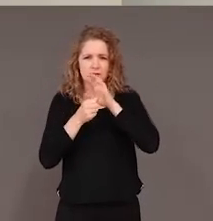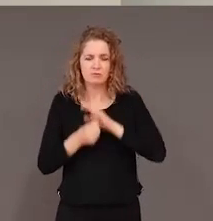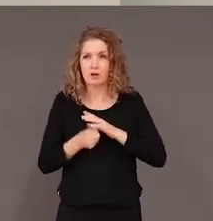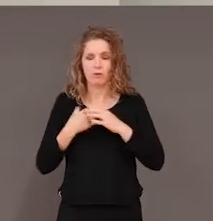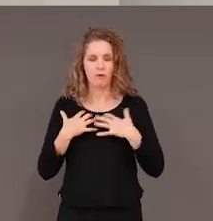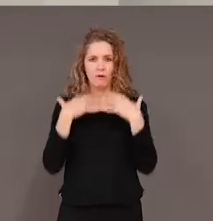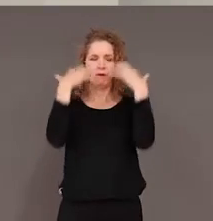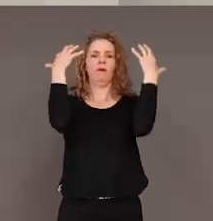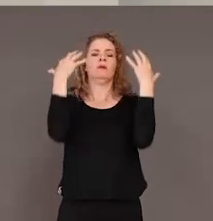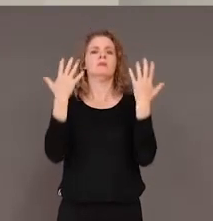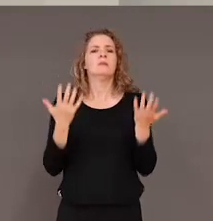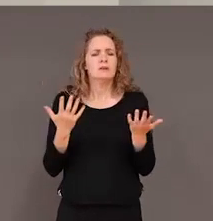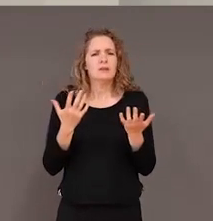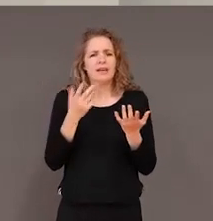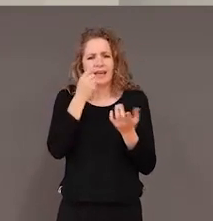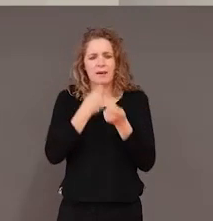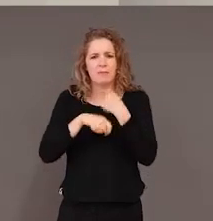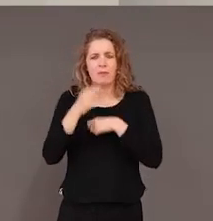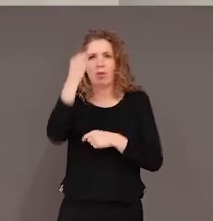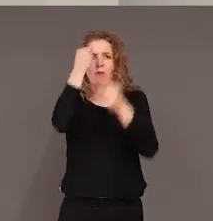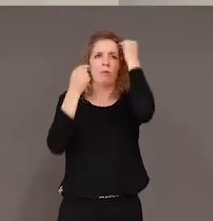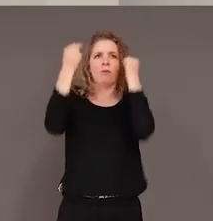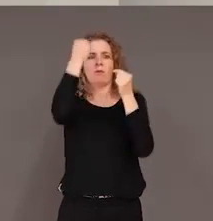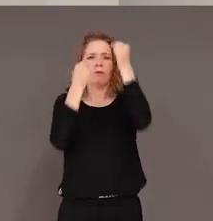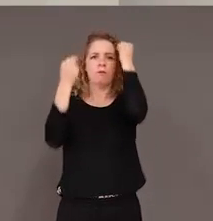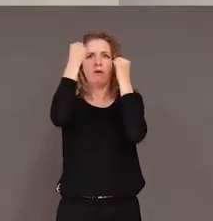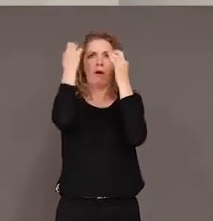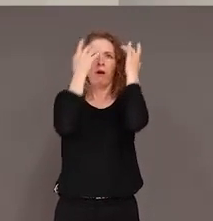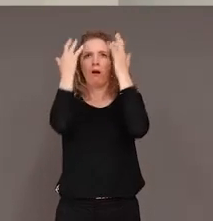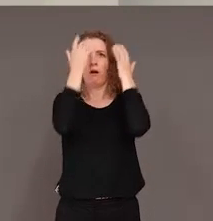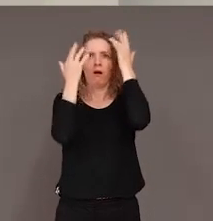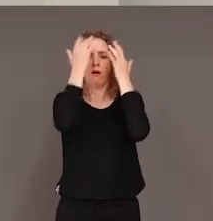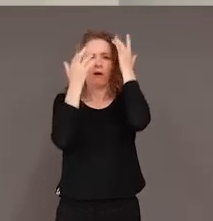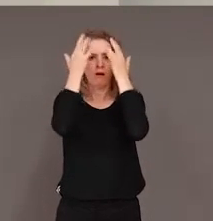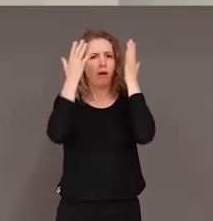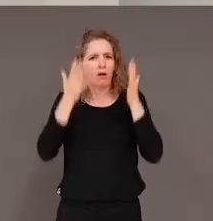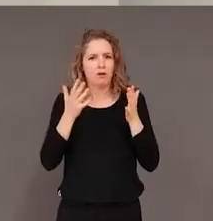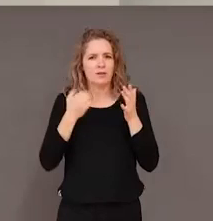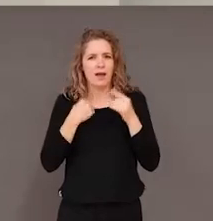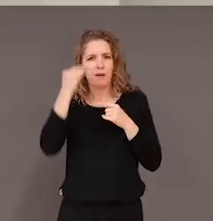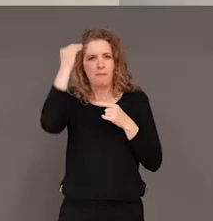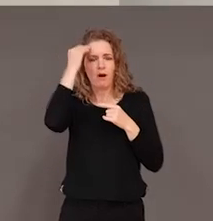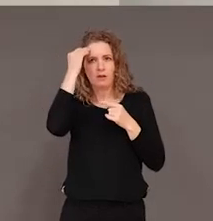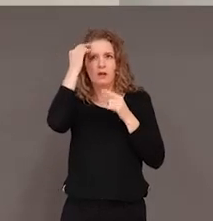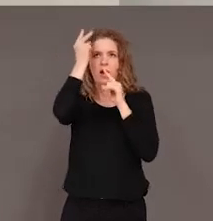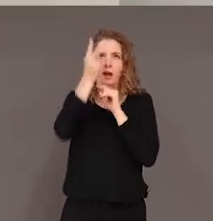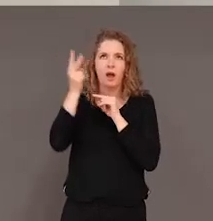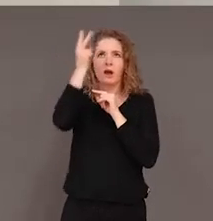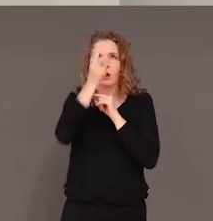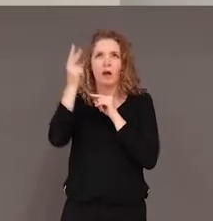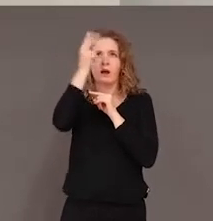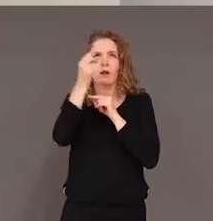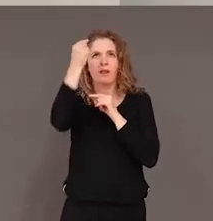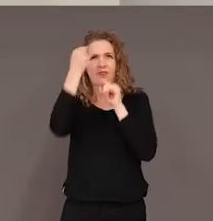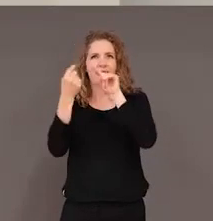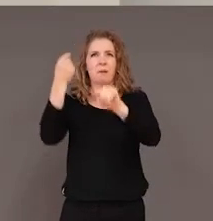or just generally overwhelmed, we tend to become very caught up in our thoughts, and we spend a large portion of our time in our heads going over